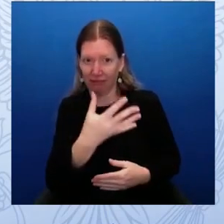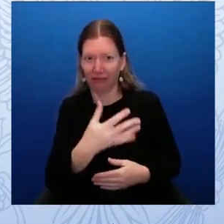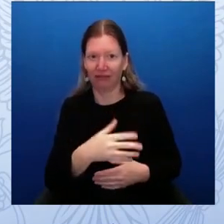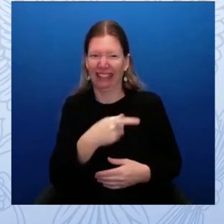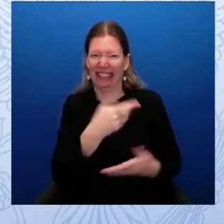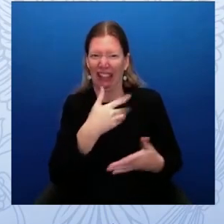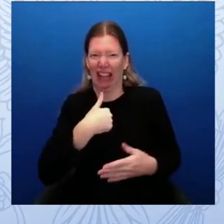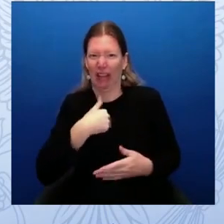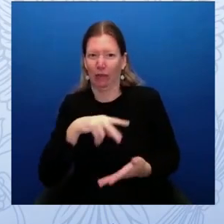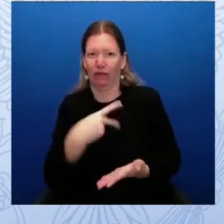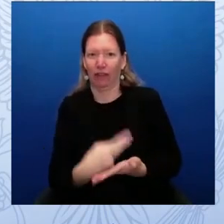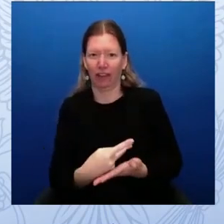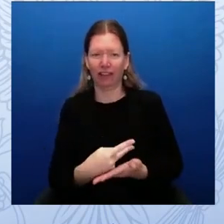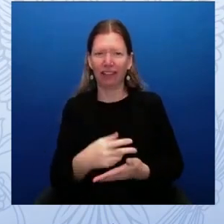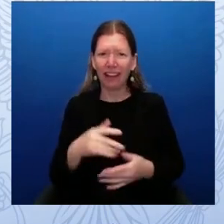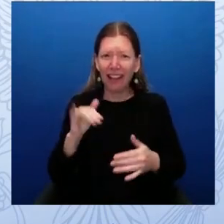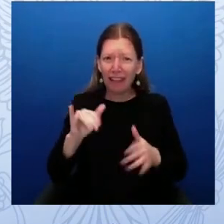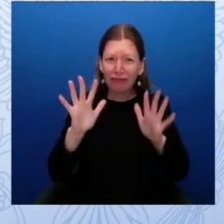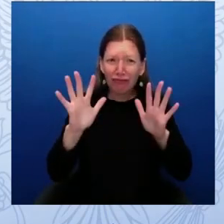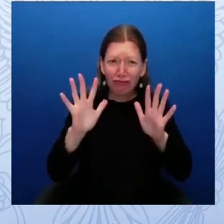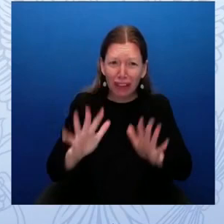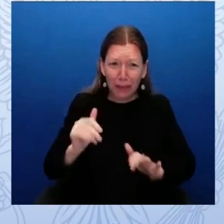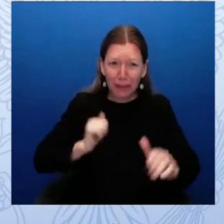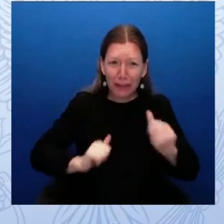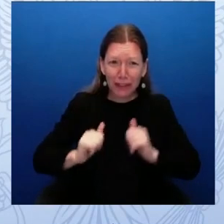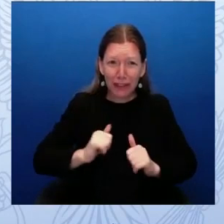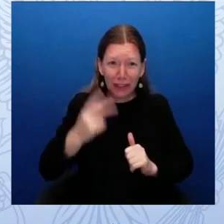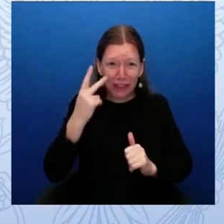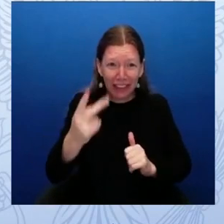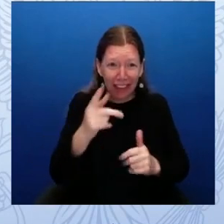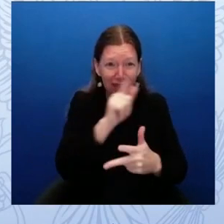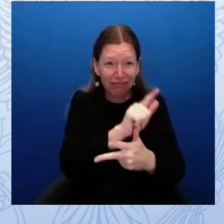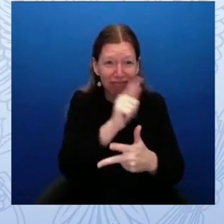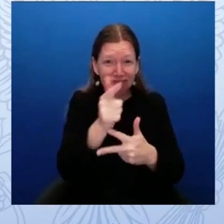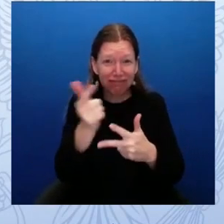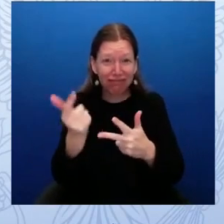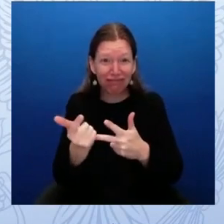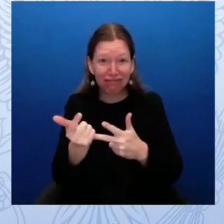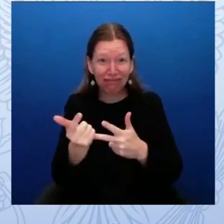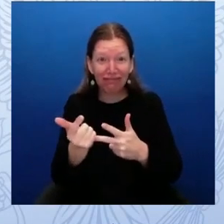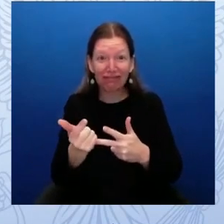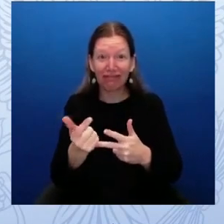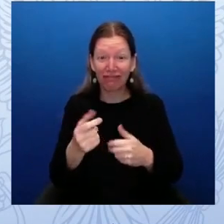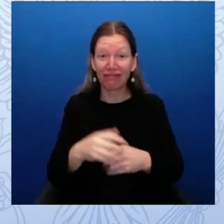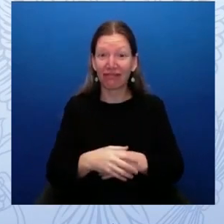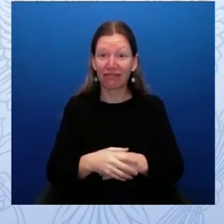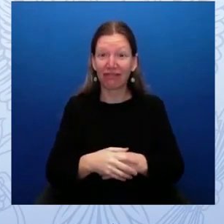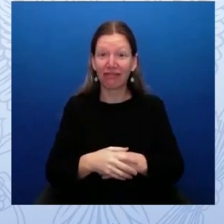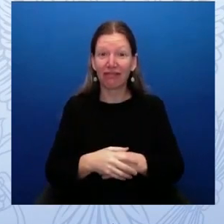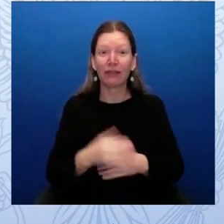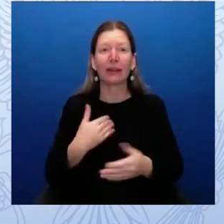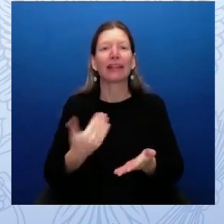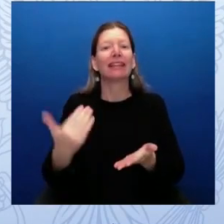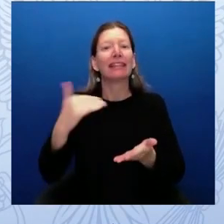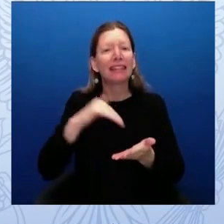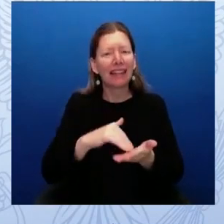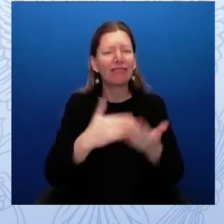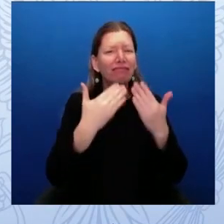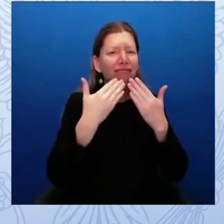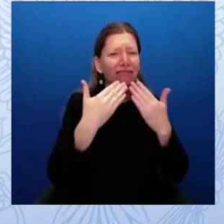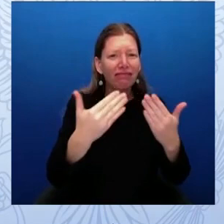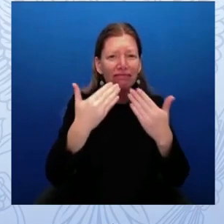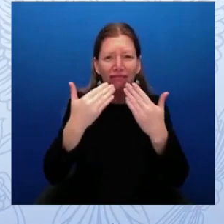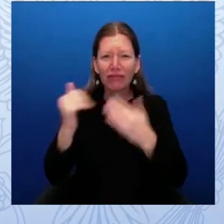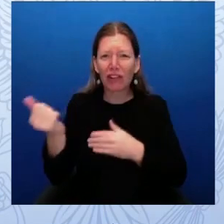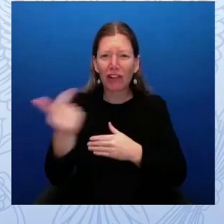performance? Yes, can we say thank you again? So let's give all of our performers a round of applause.